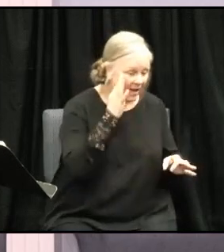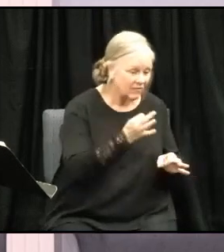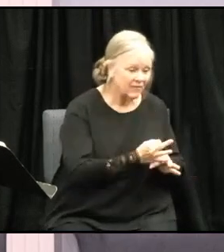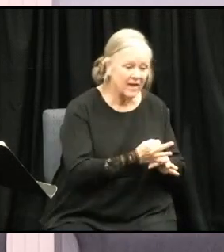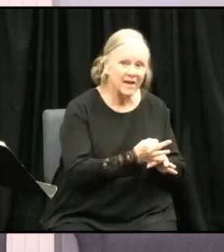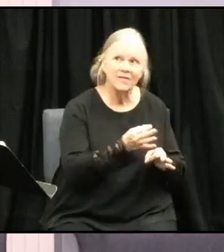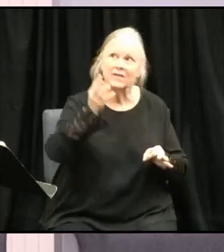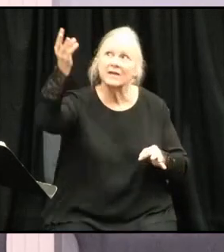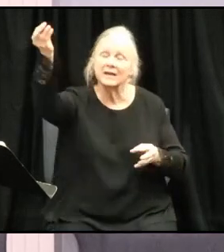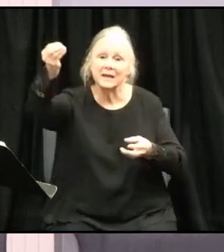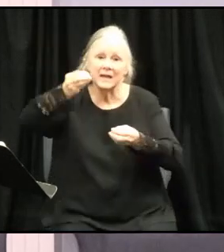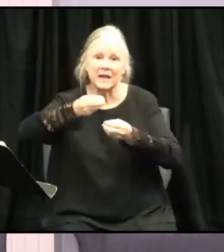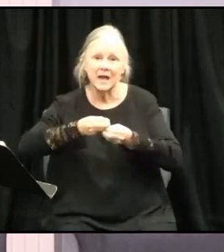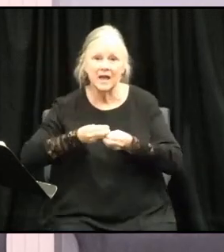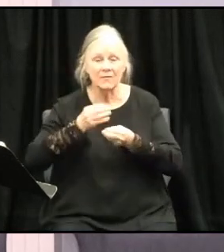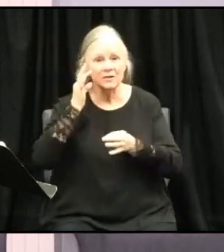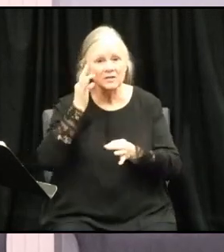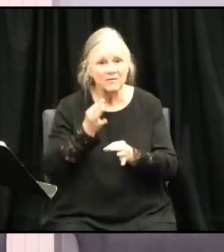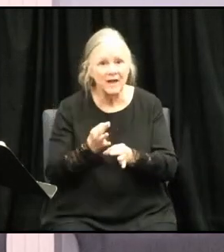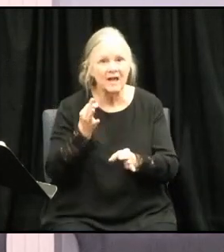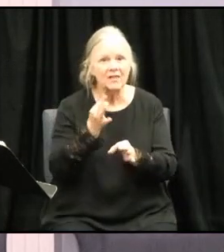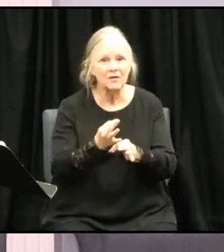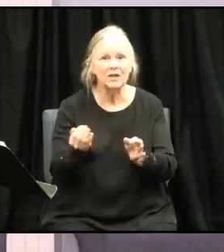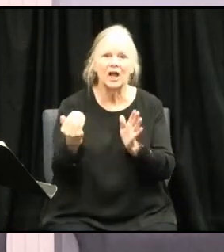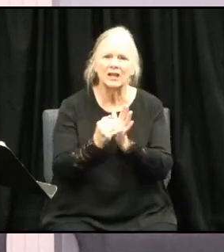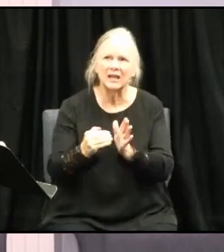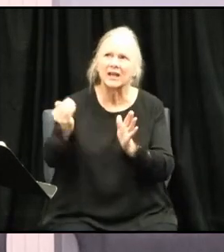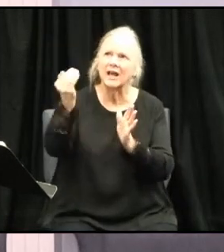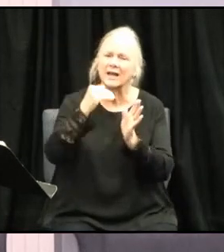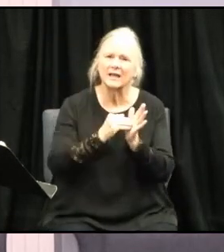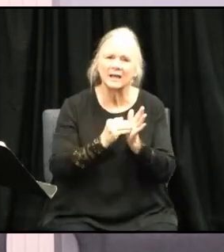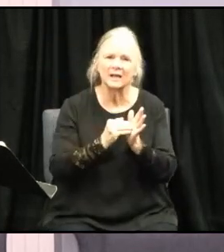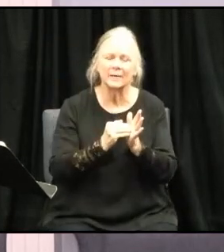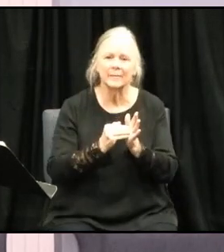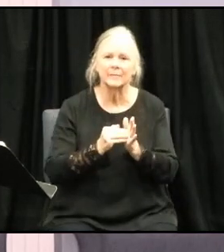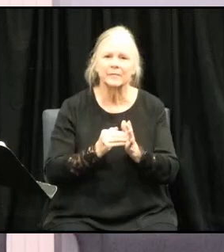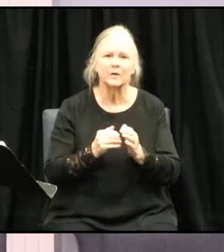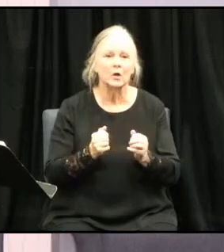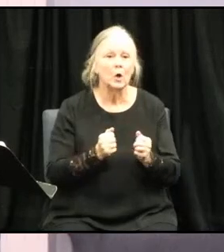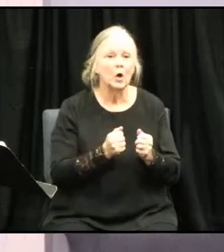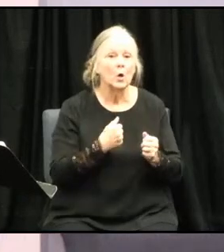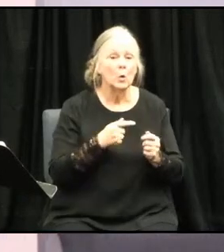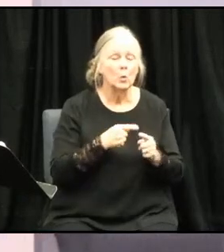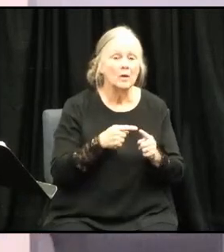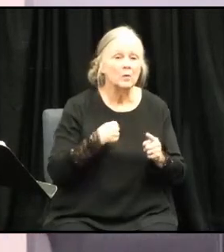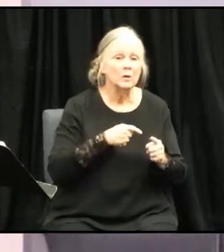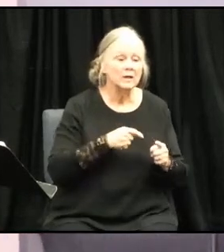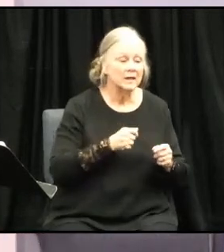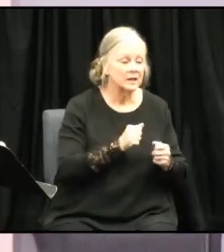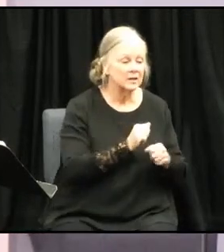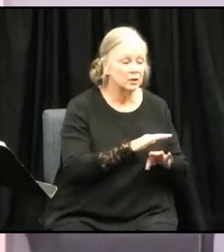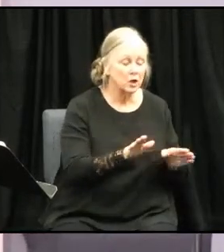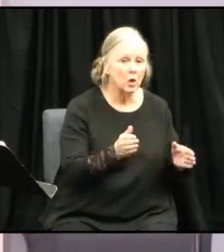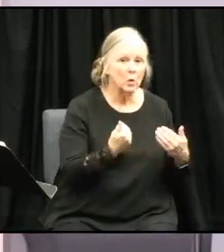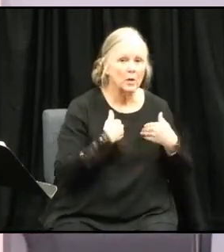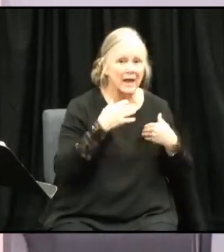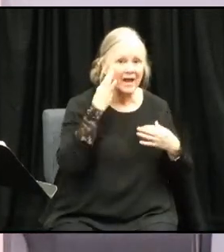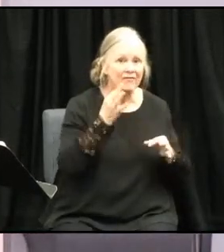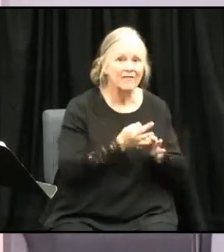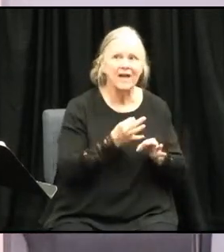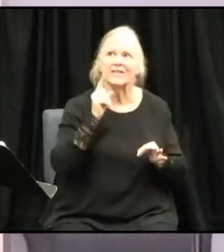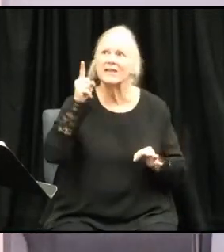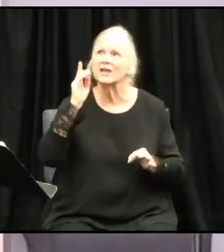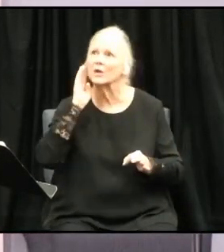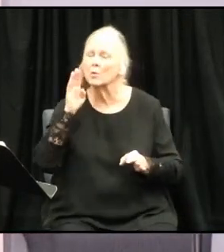In spite of our faithlessness, God will always prove his faithfulness again and again in and